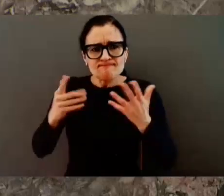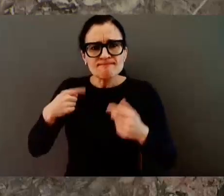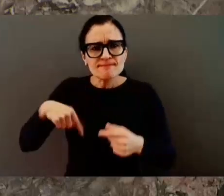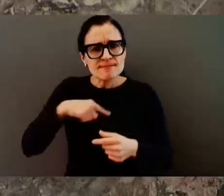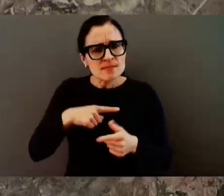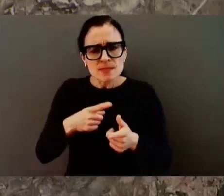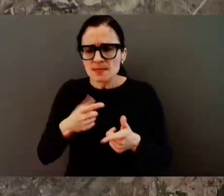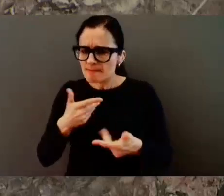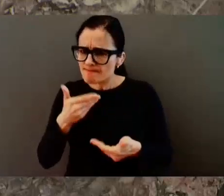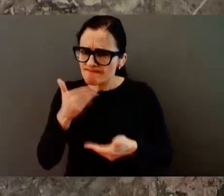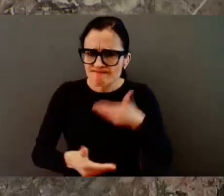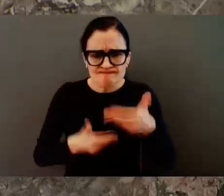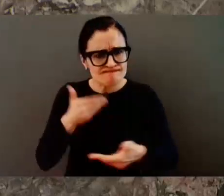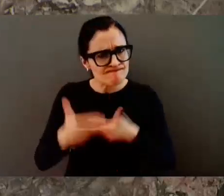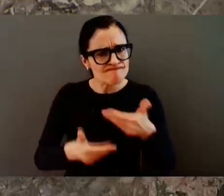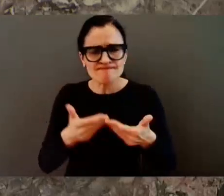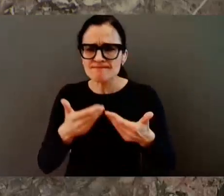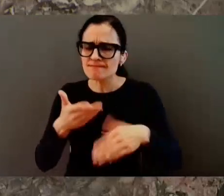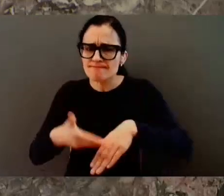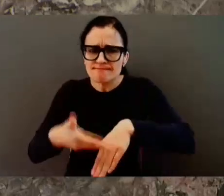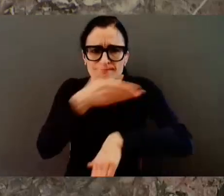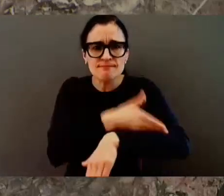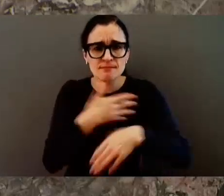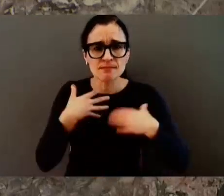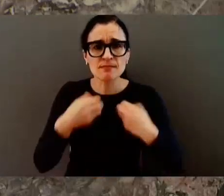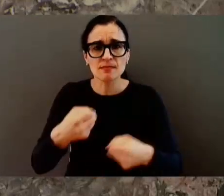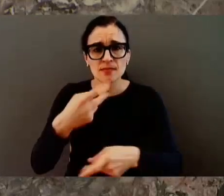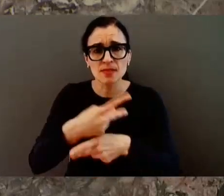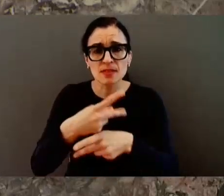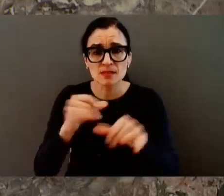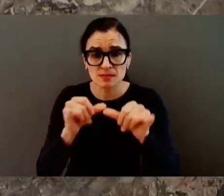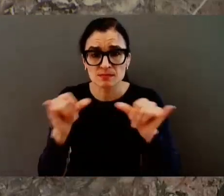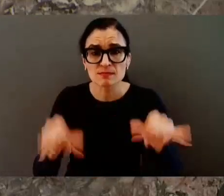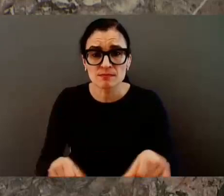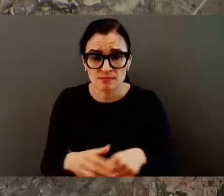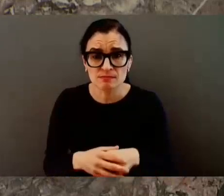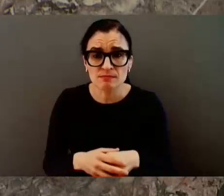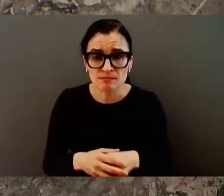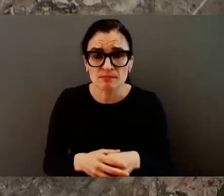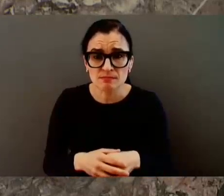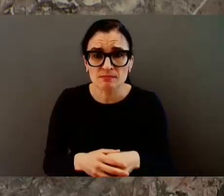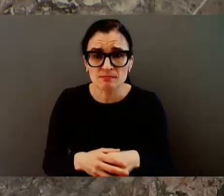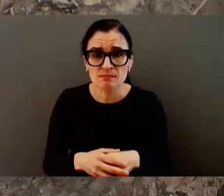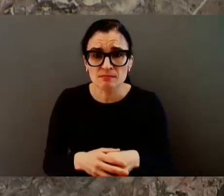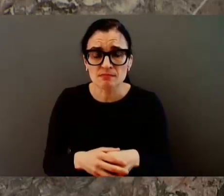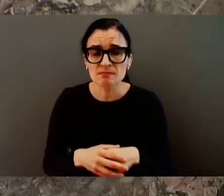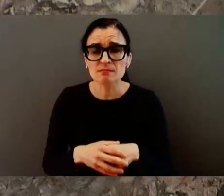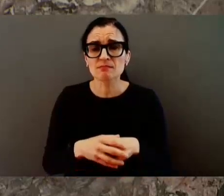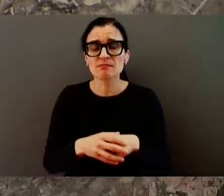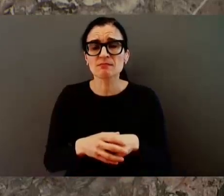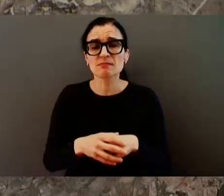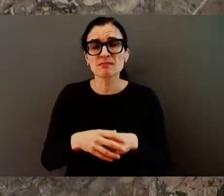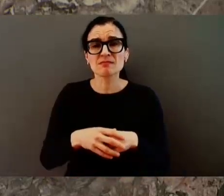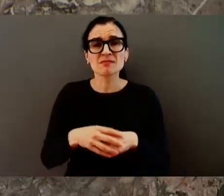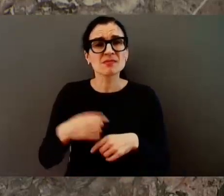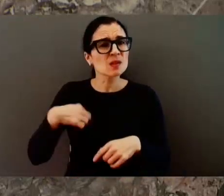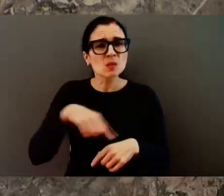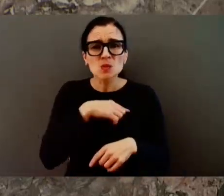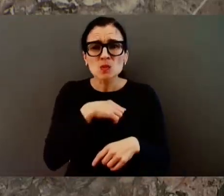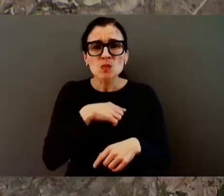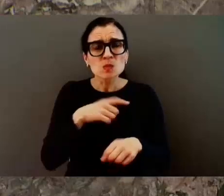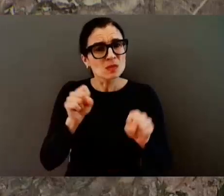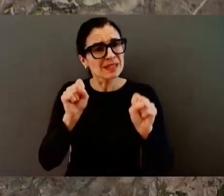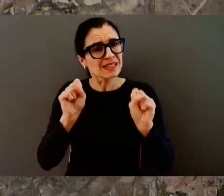British Columbia, because we have so much to be proud of. There are incredible physicians, nurses, and healthcare workers